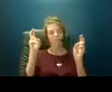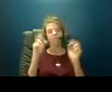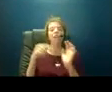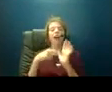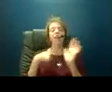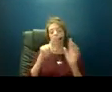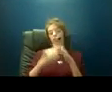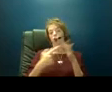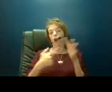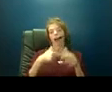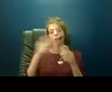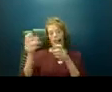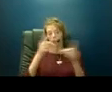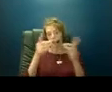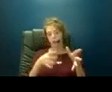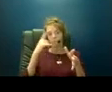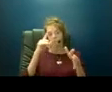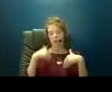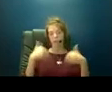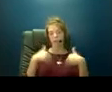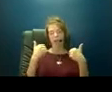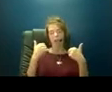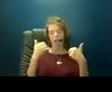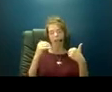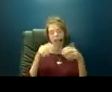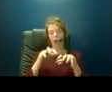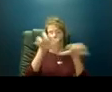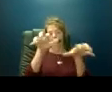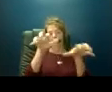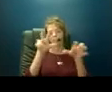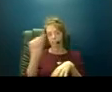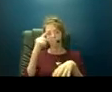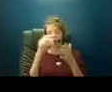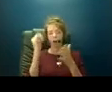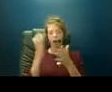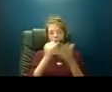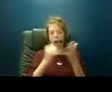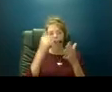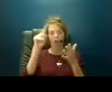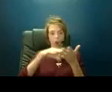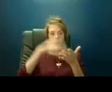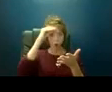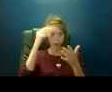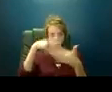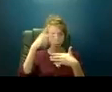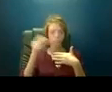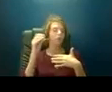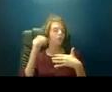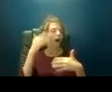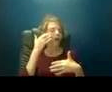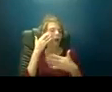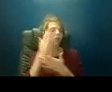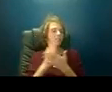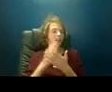Richmond director for Young Audiences of Virginia, and their really great Arts for Learning program. So I know there's some Arts for Learning folks